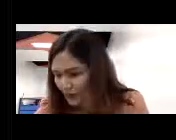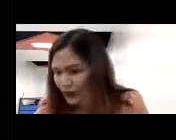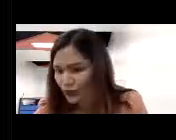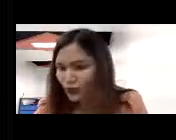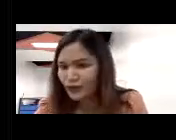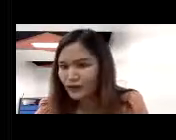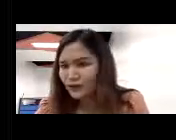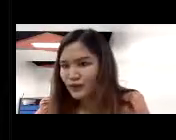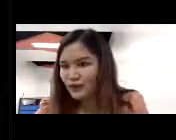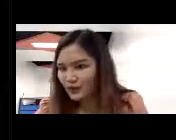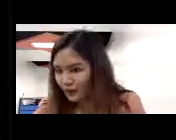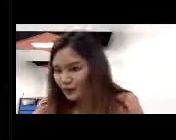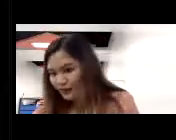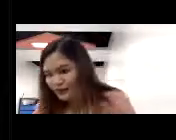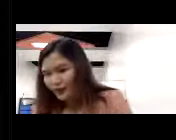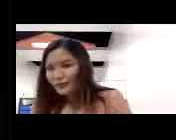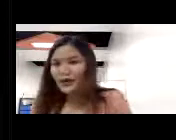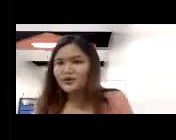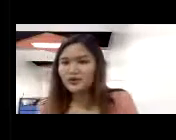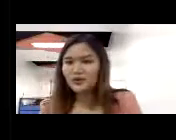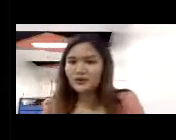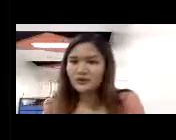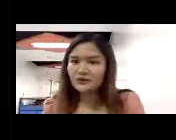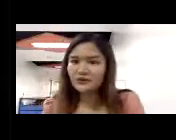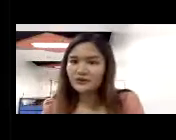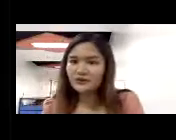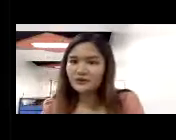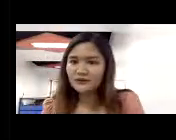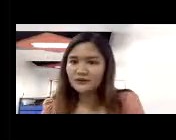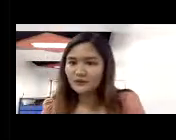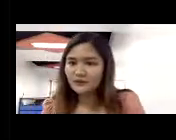Meron na tayong 23 nakapasok.